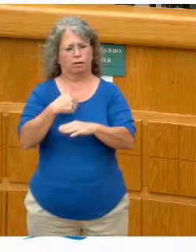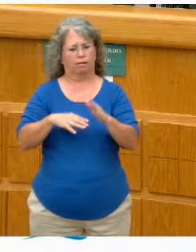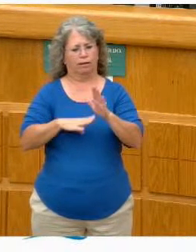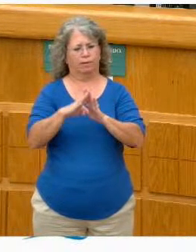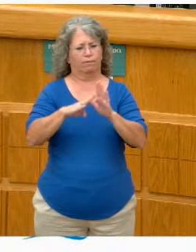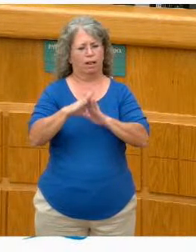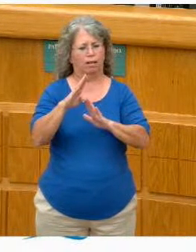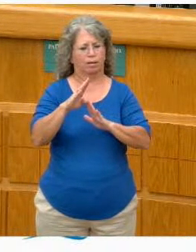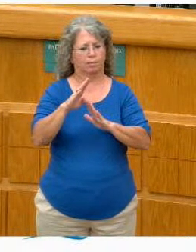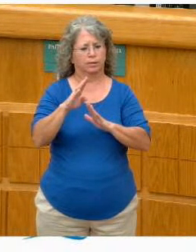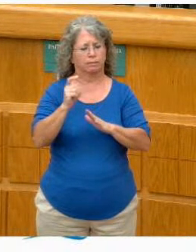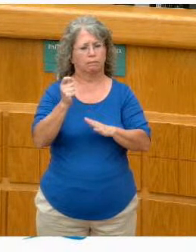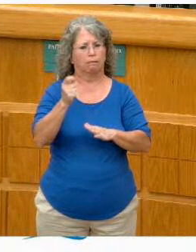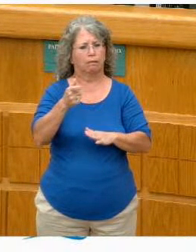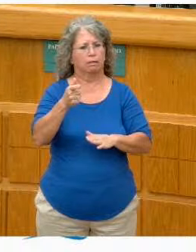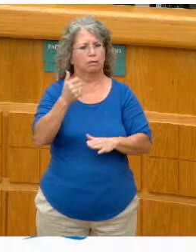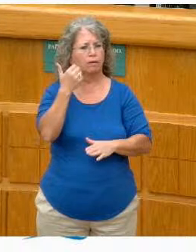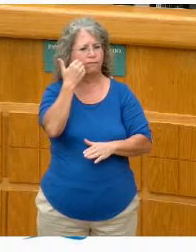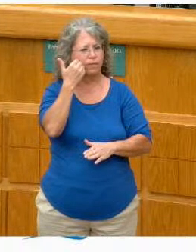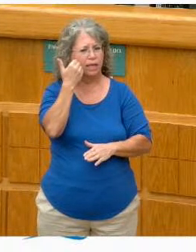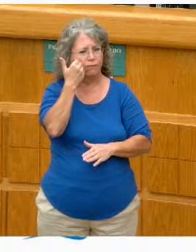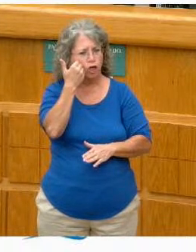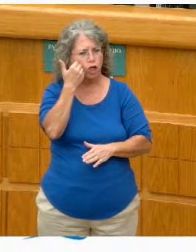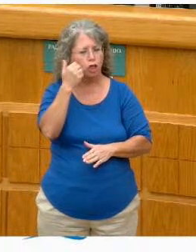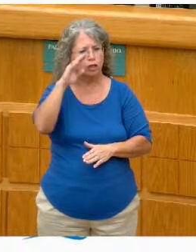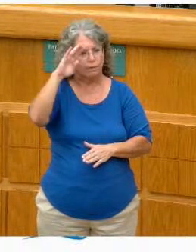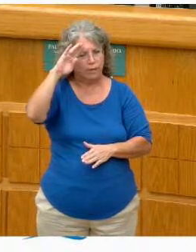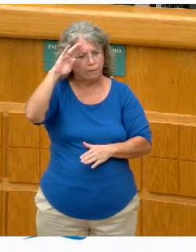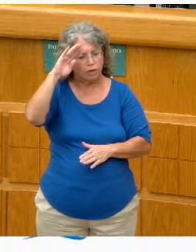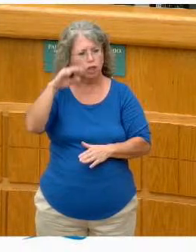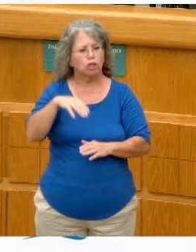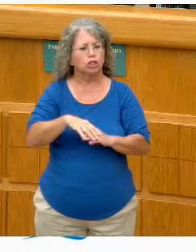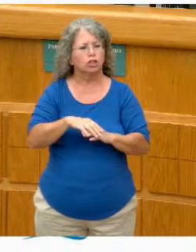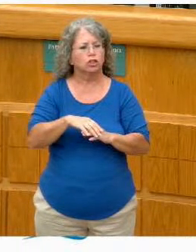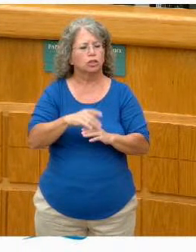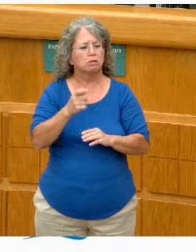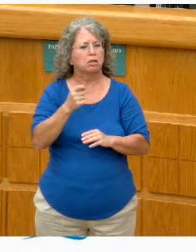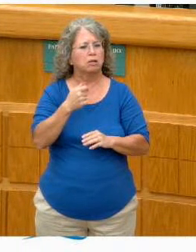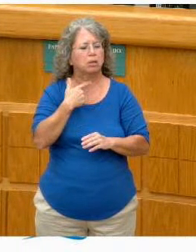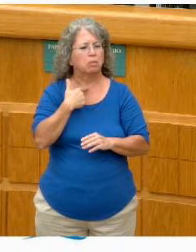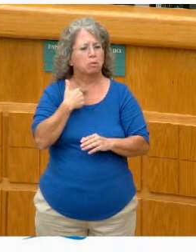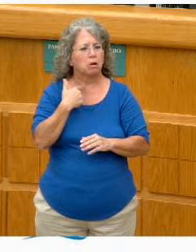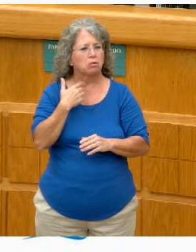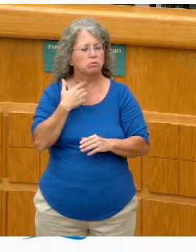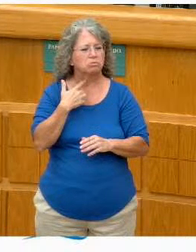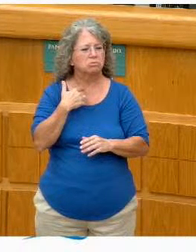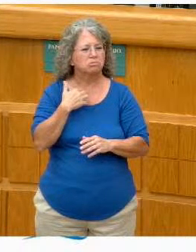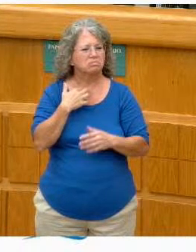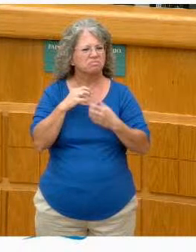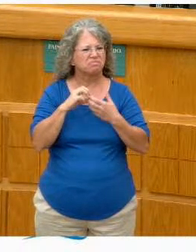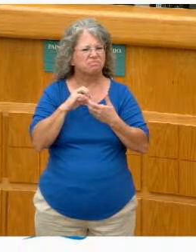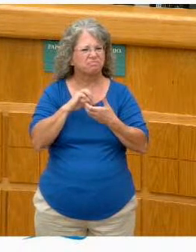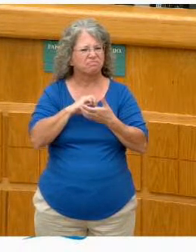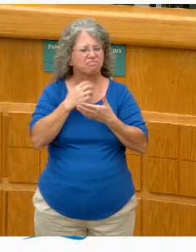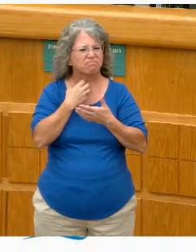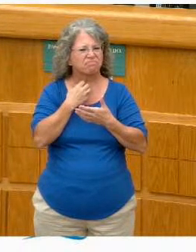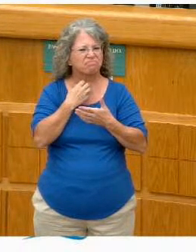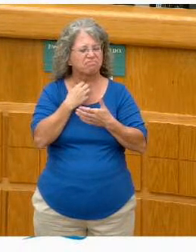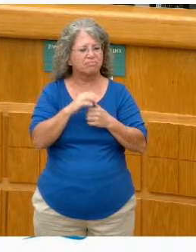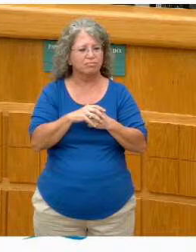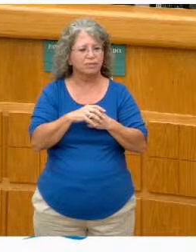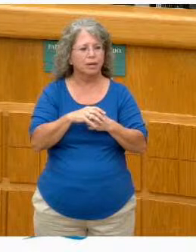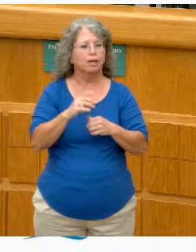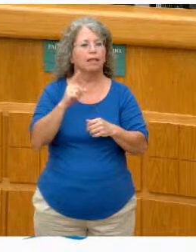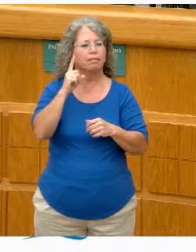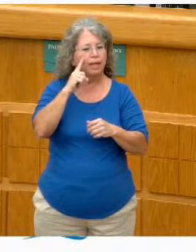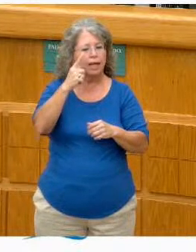mild fever and a scratchy throat. And we think it's because I got a flu shot yesterday, but out of an abundance